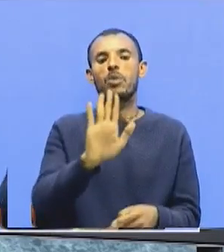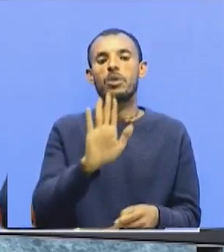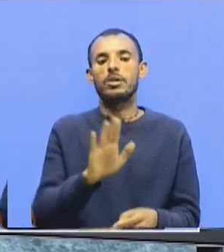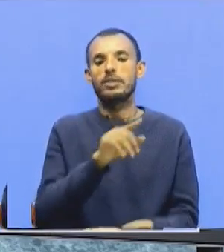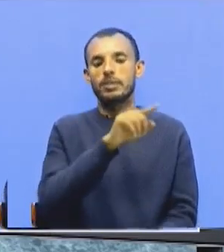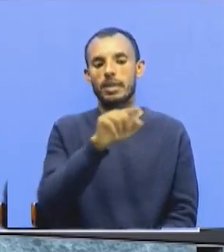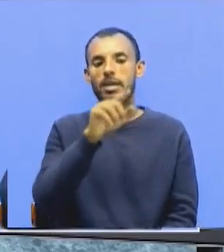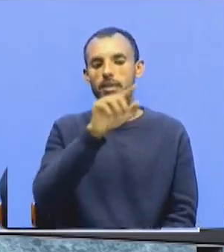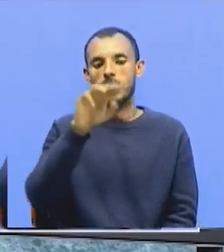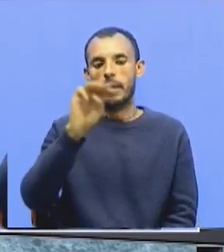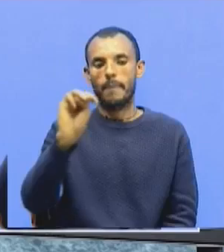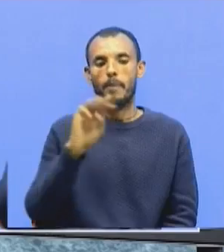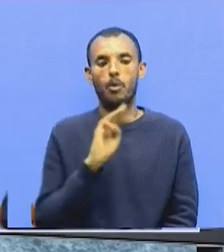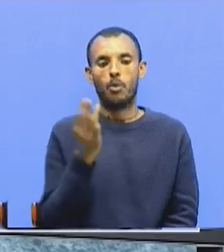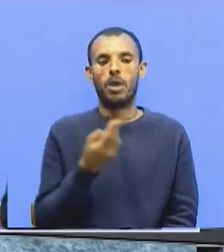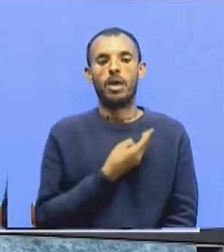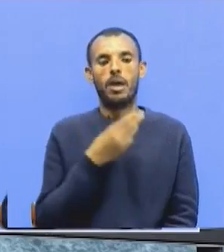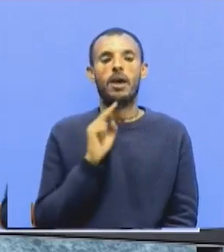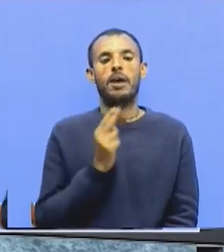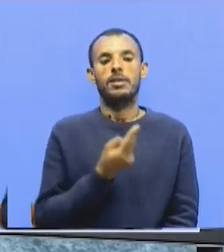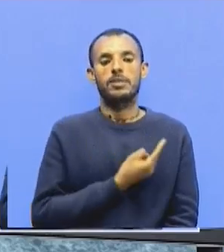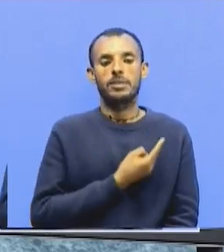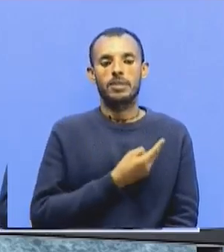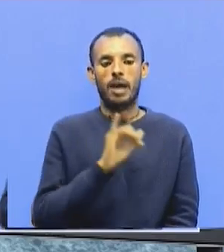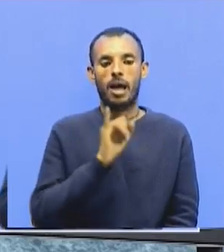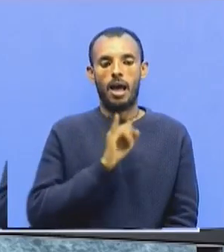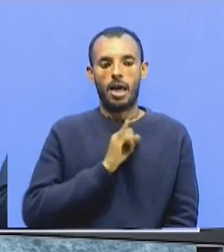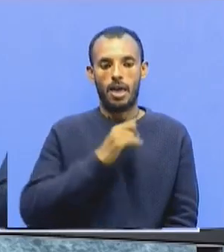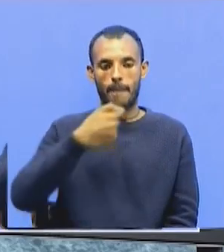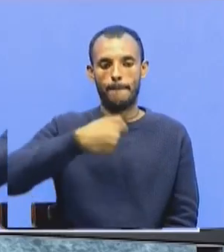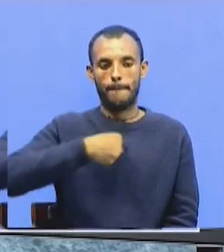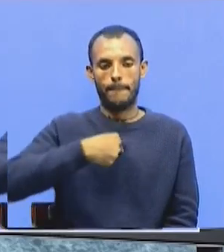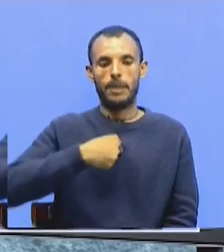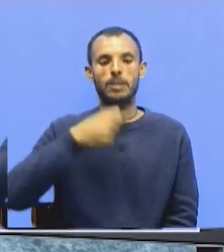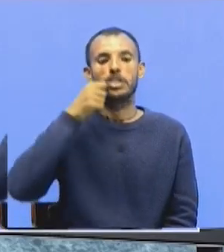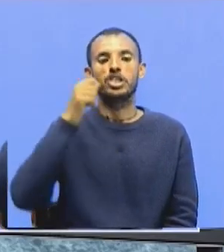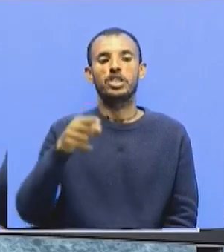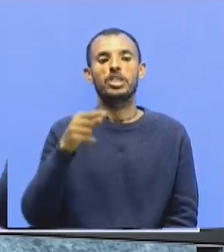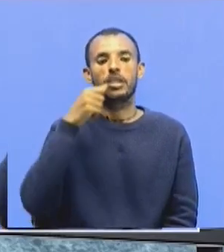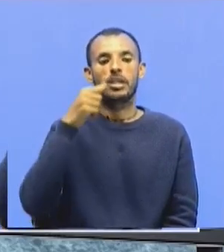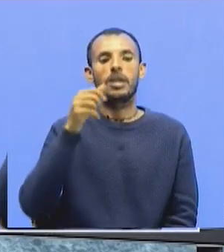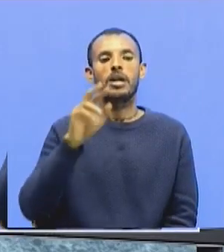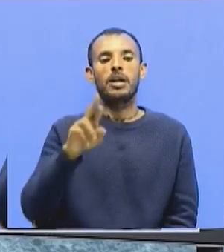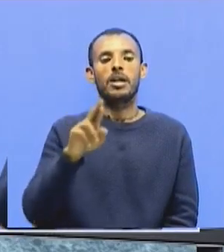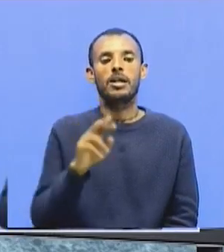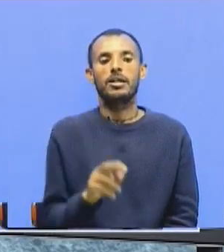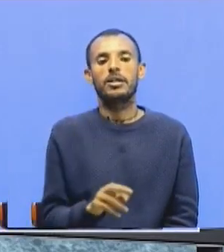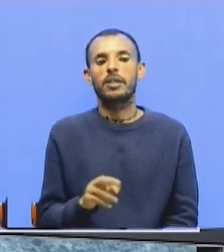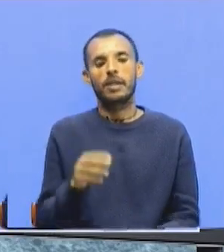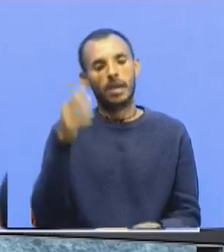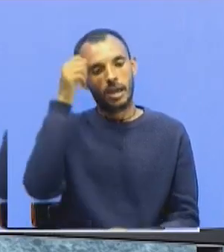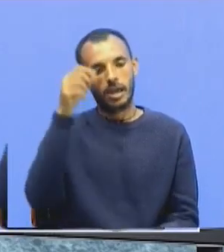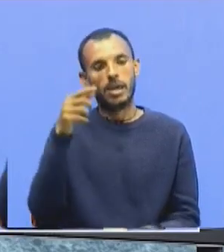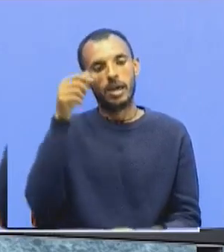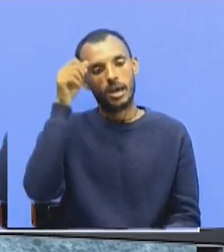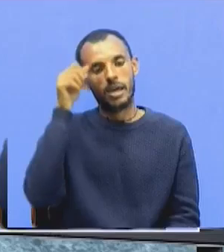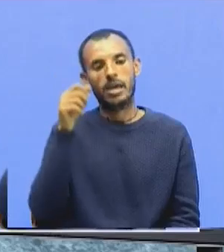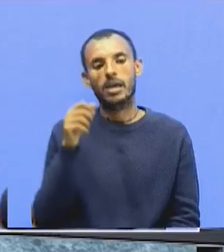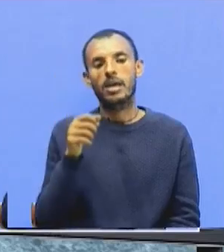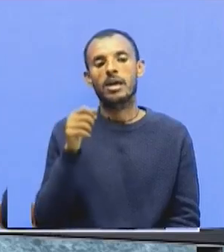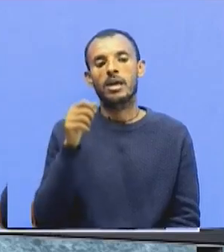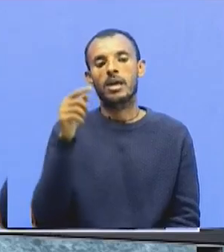them, we, us, I, me, she, her, he, him. These are